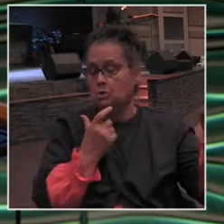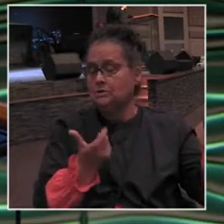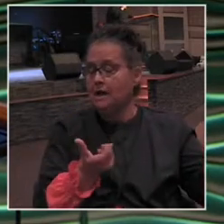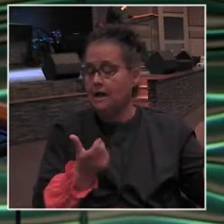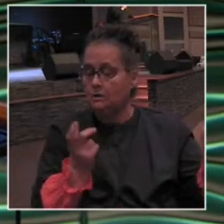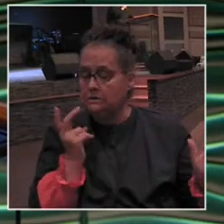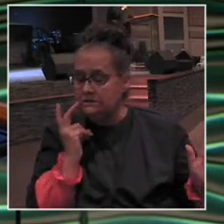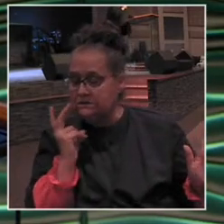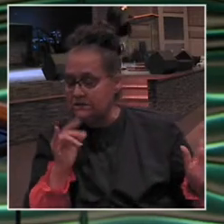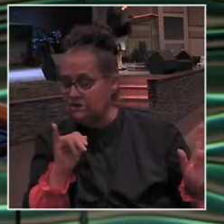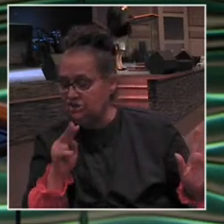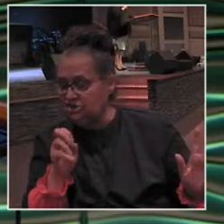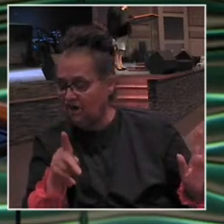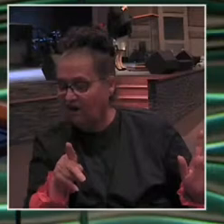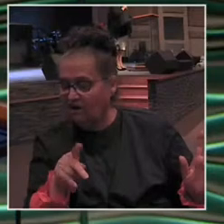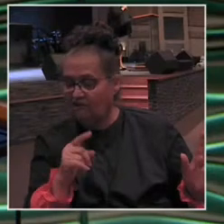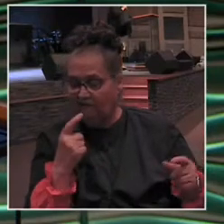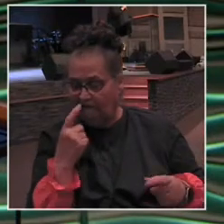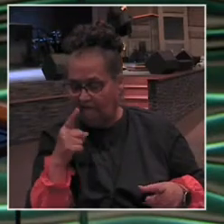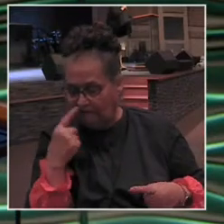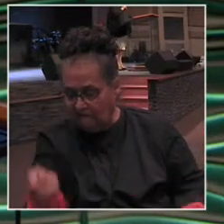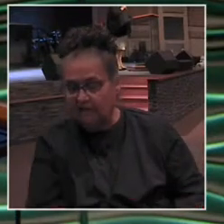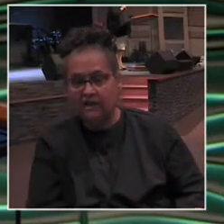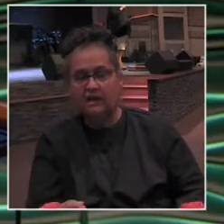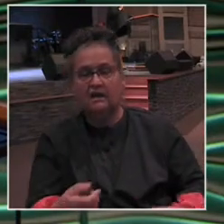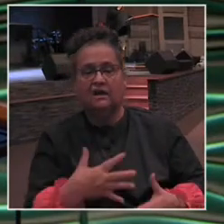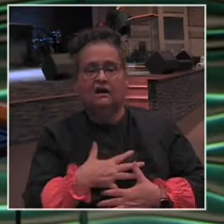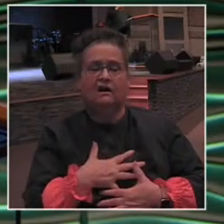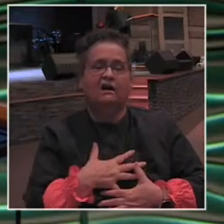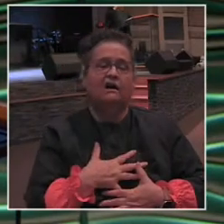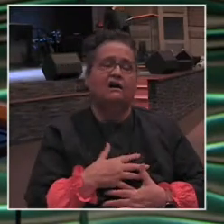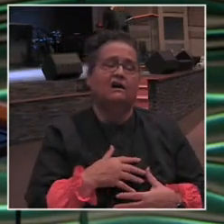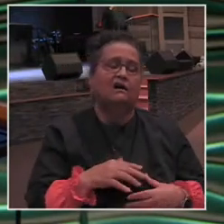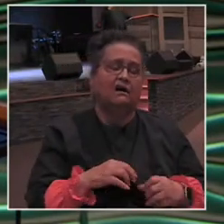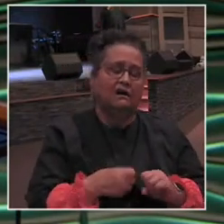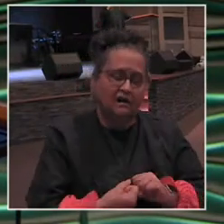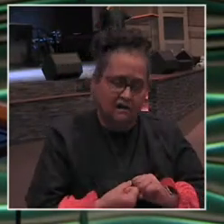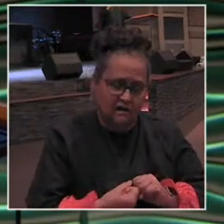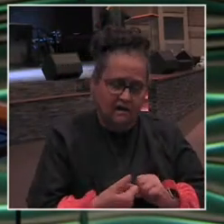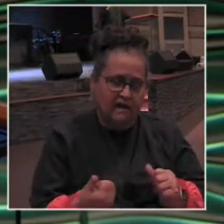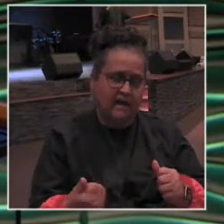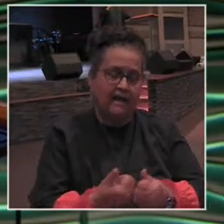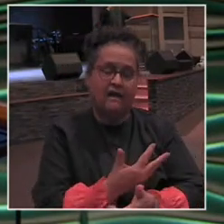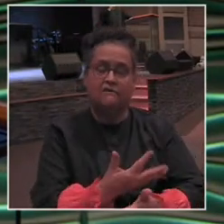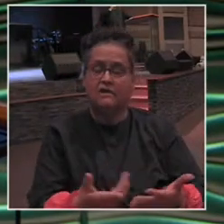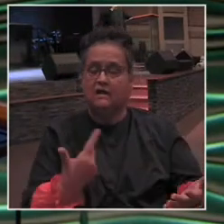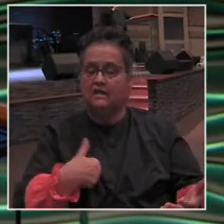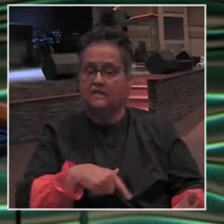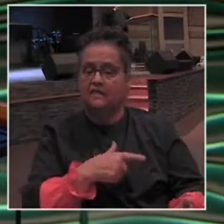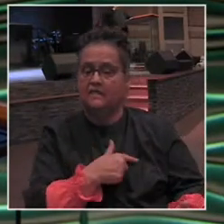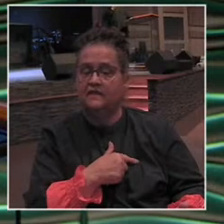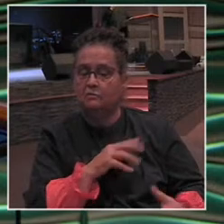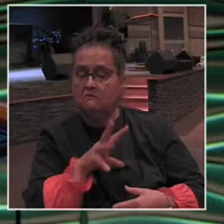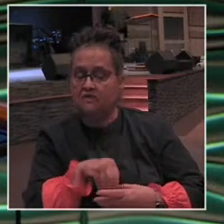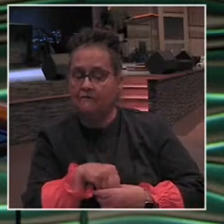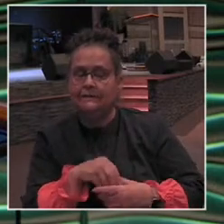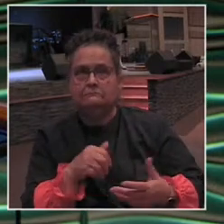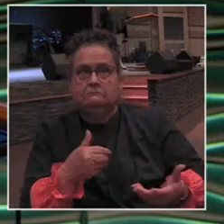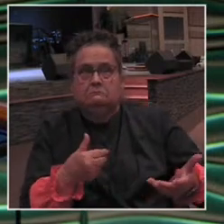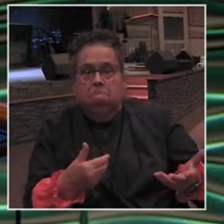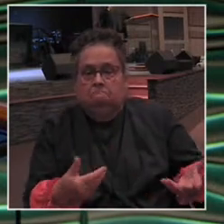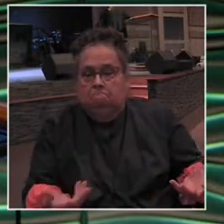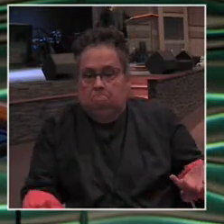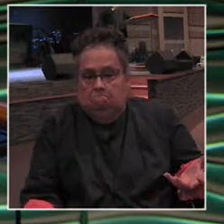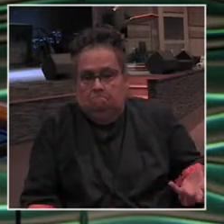all the junk and the ugly and it grieves him? Does he look down and see all the things that we maybe dabble in, not really